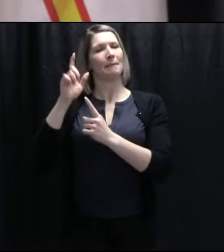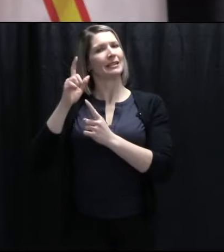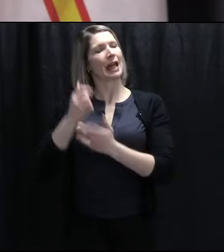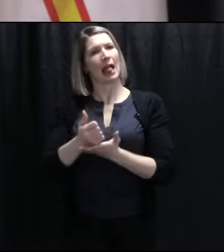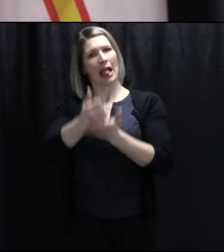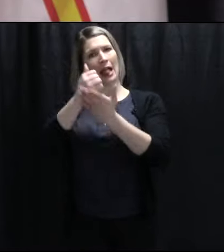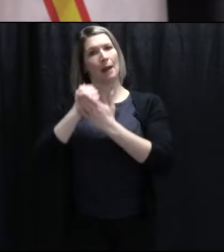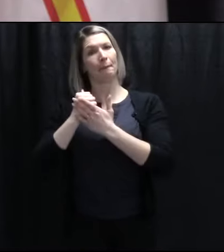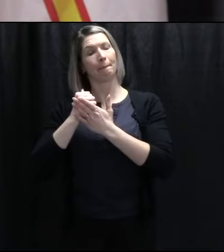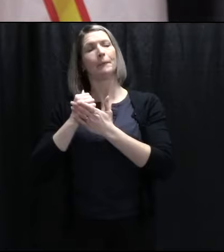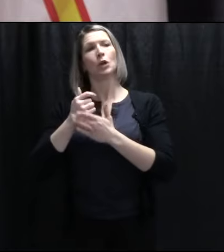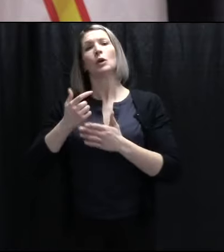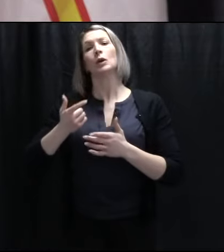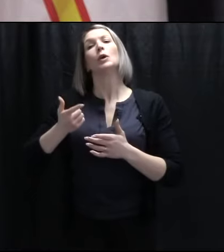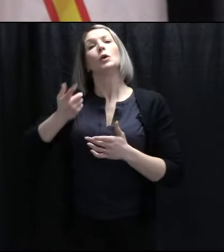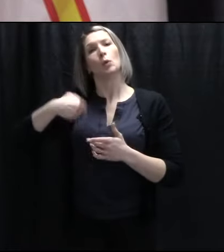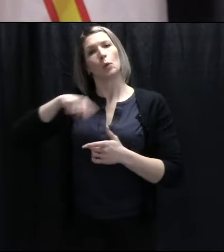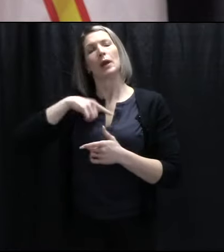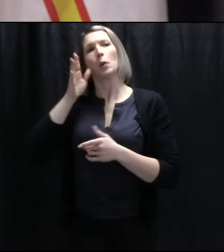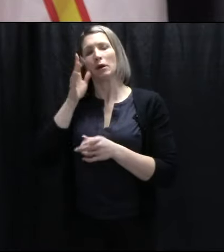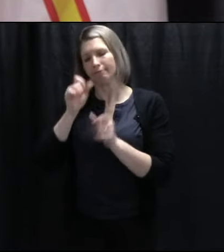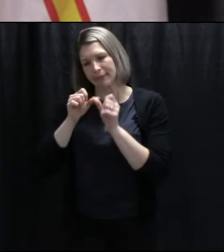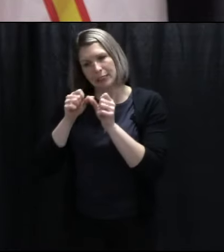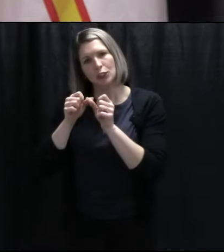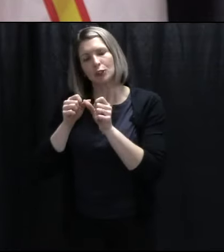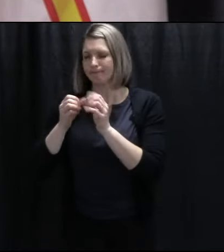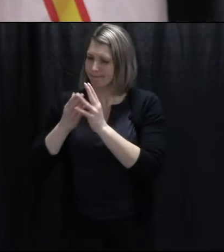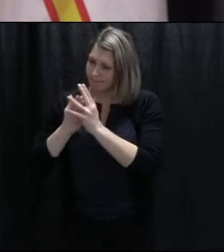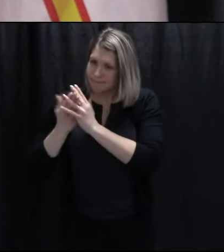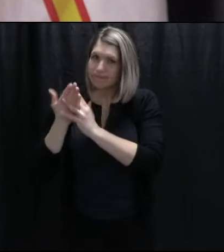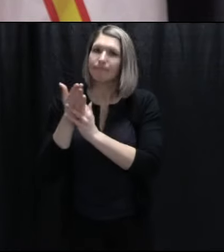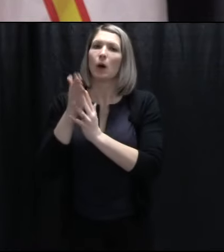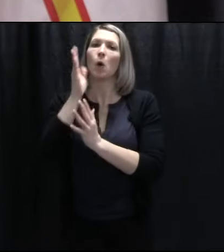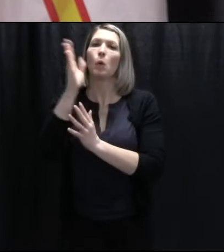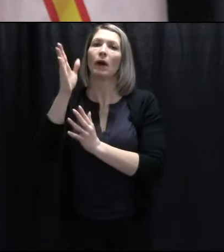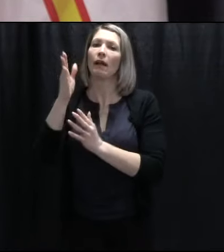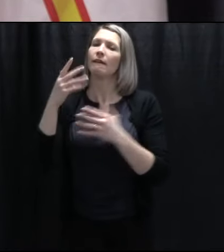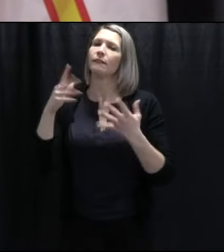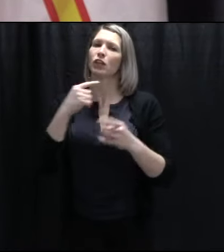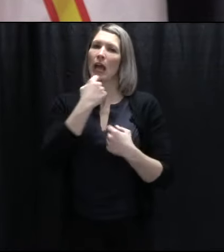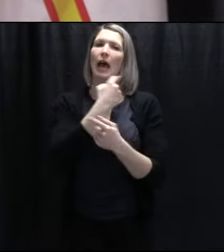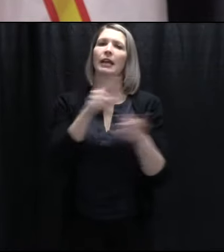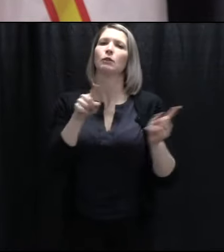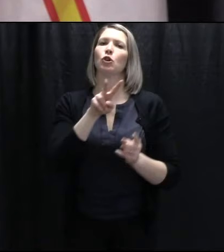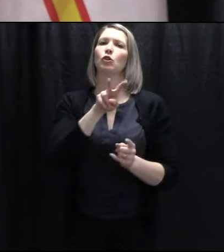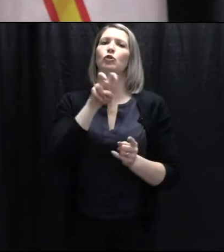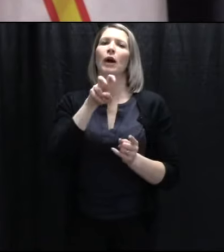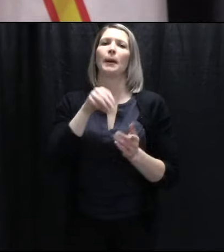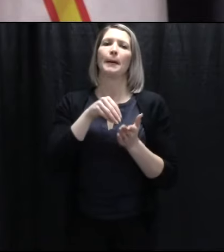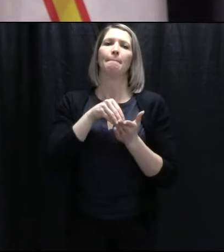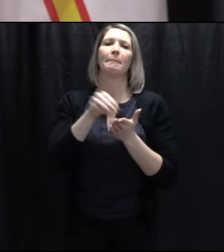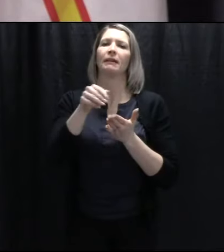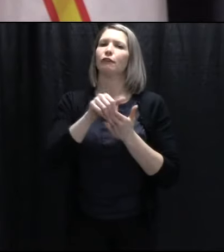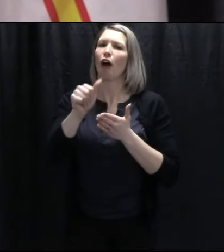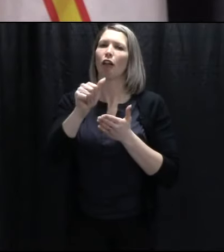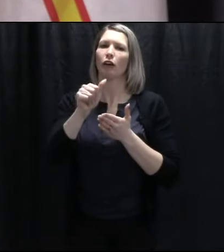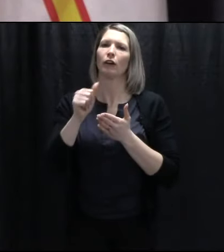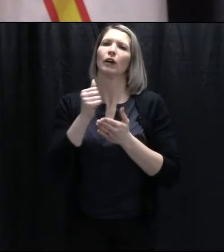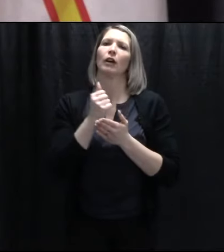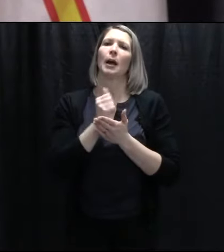But we will continue to find ways. I've just mentioned today about a $200 million contingency fund as a result of